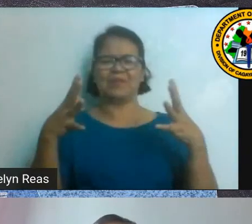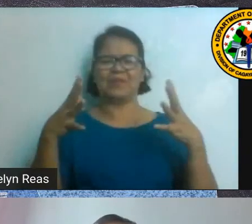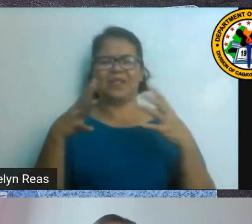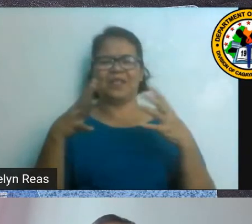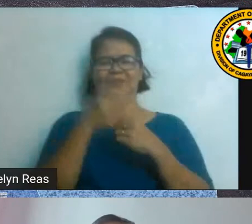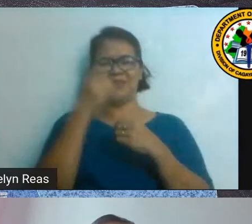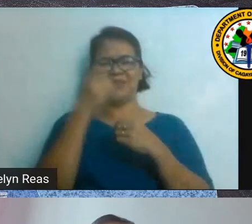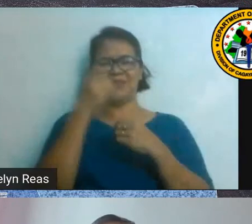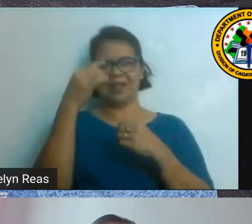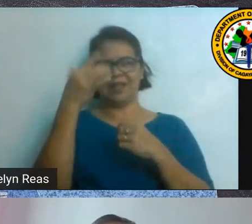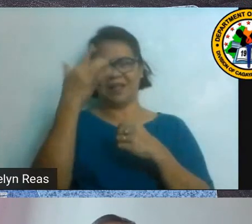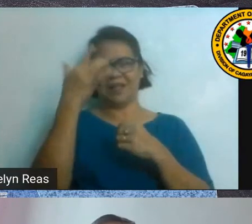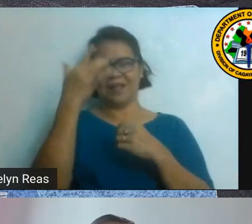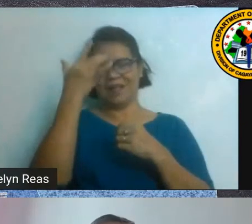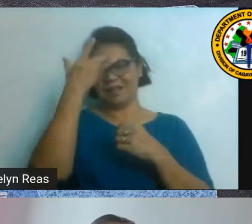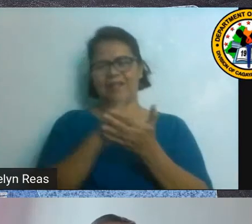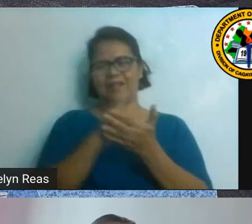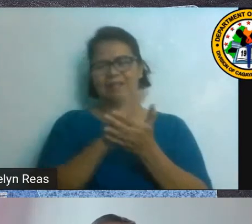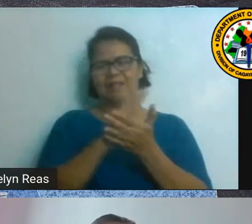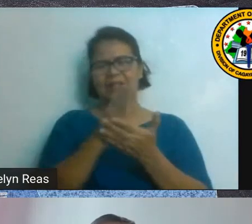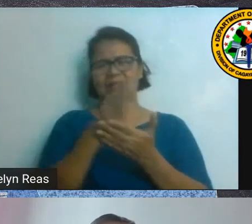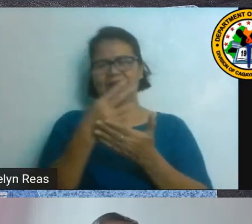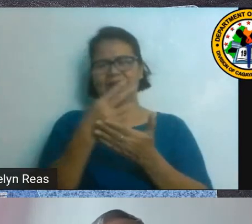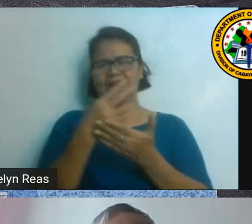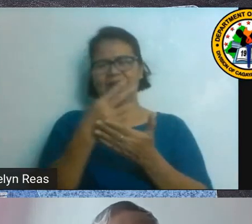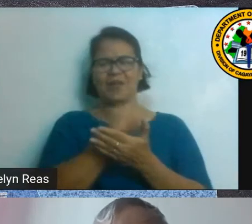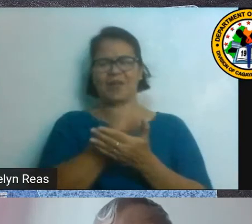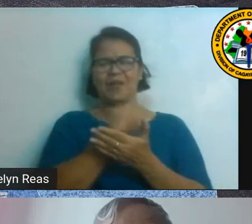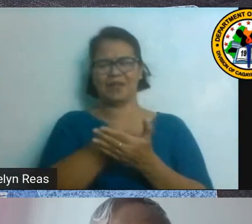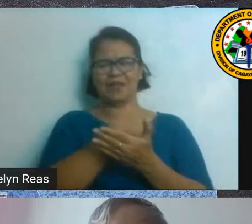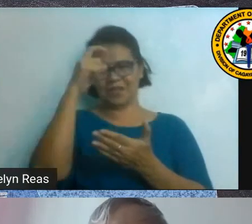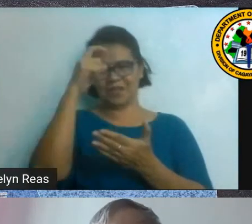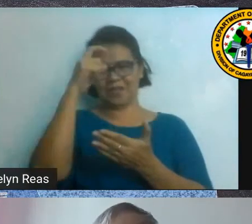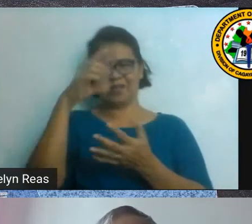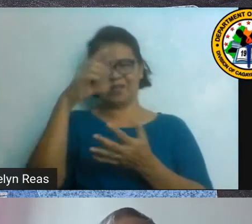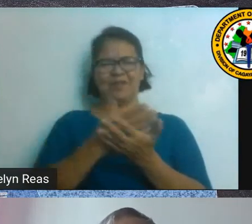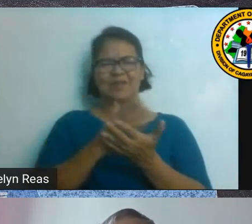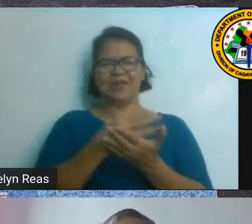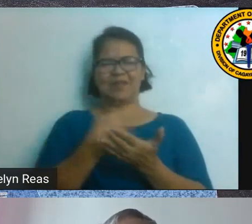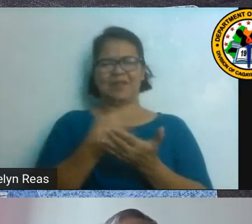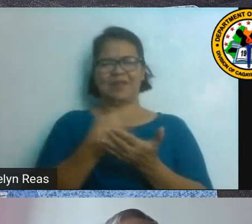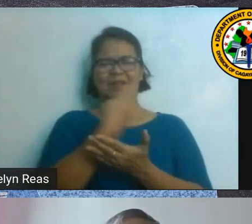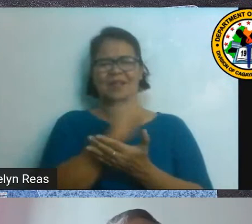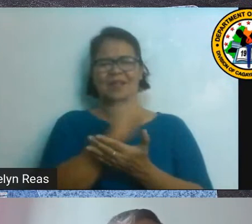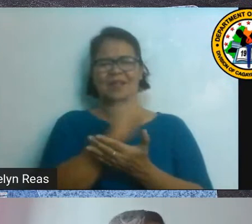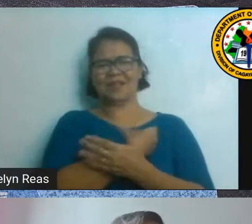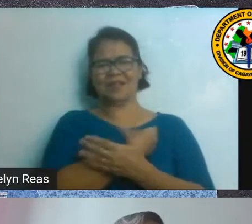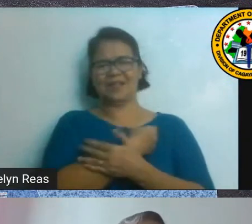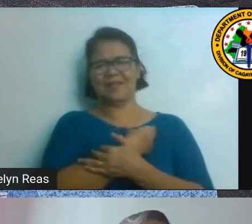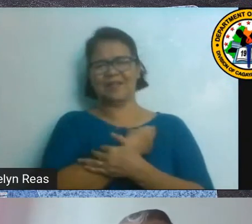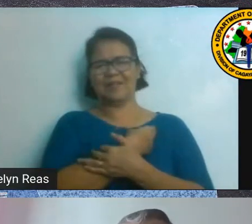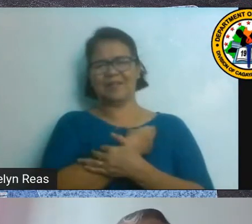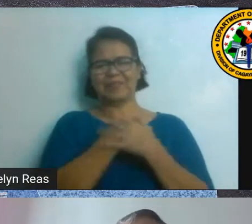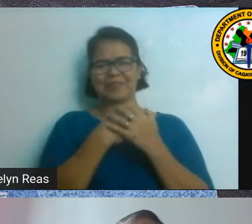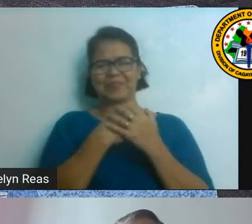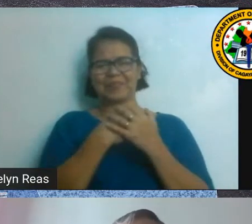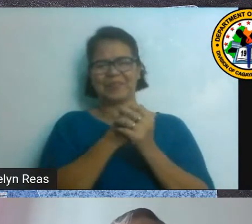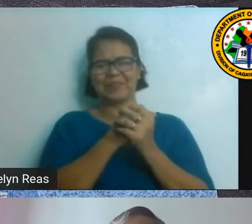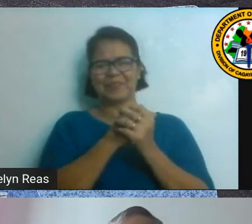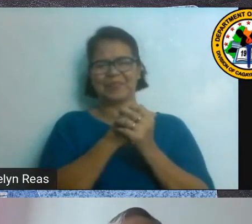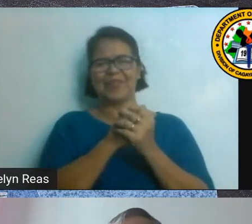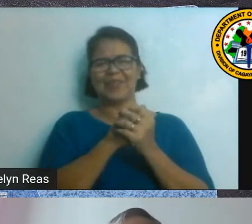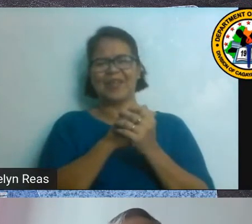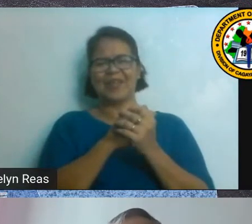our viewers for Tech Up Now? Fellow teachers and fellow school officials, I think it's obvious the